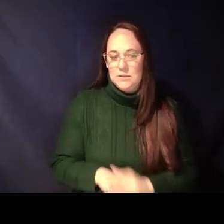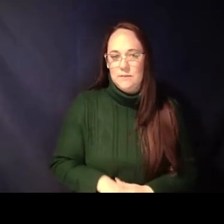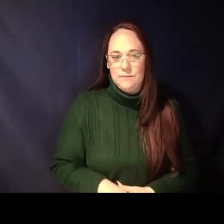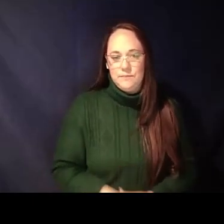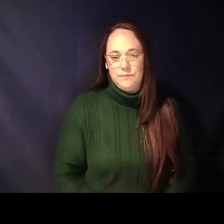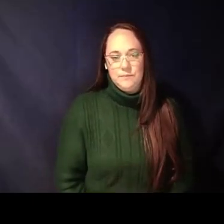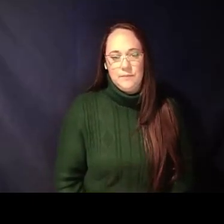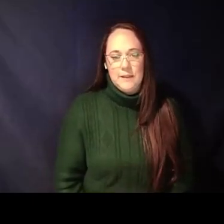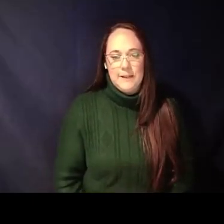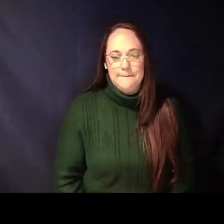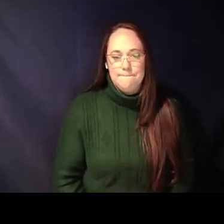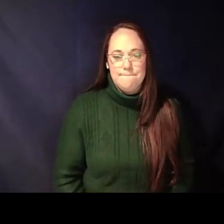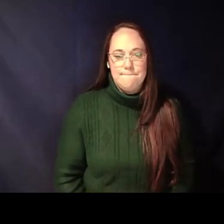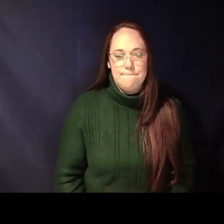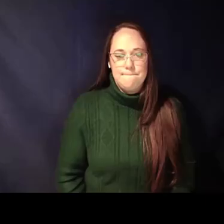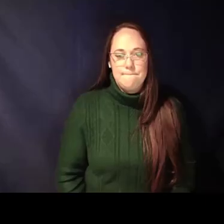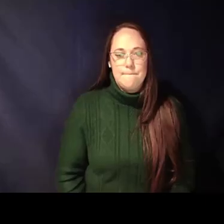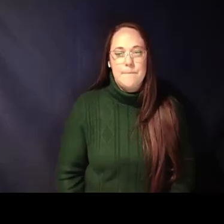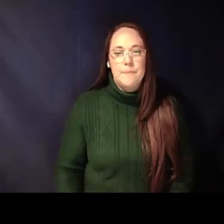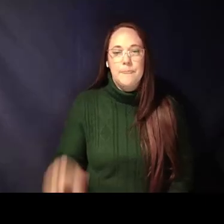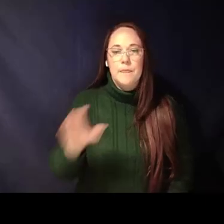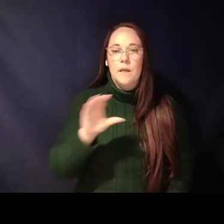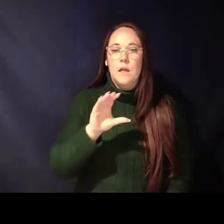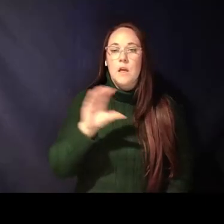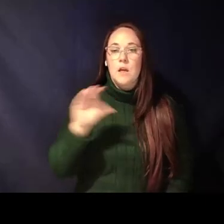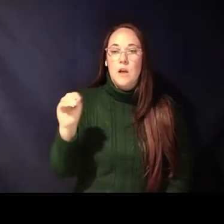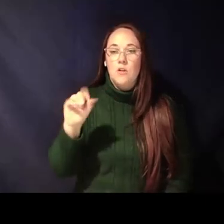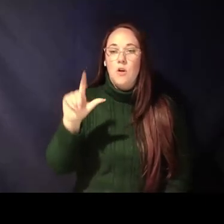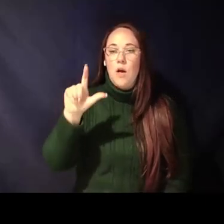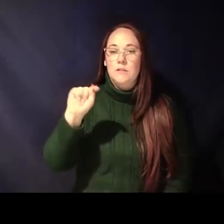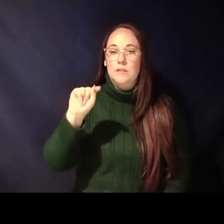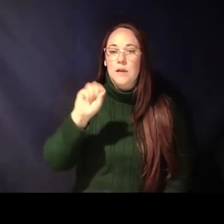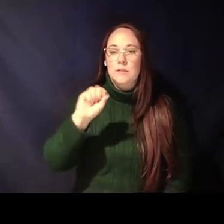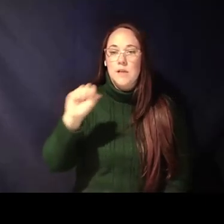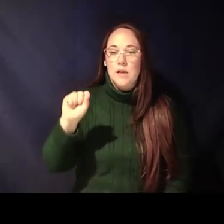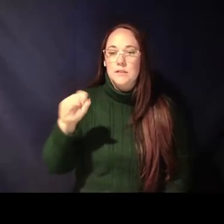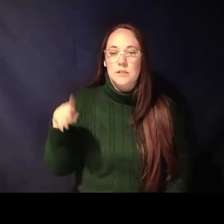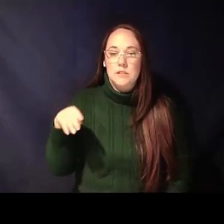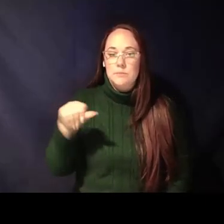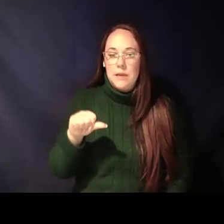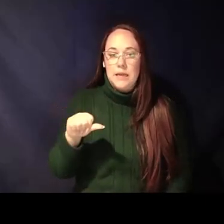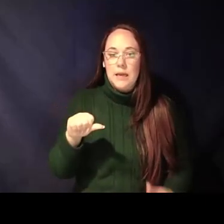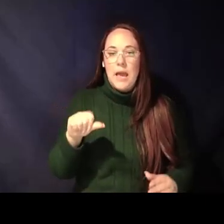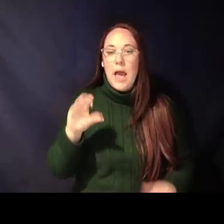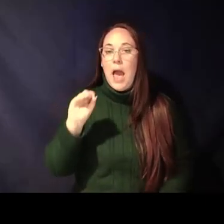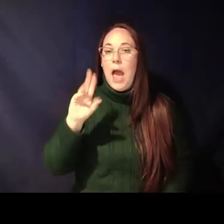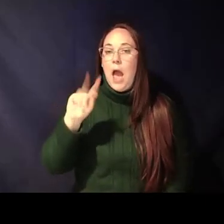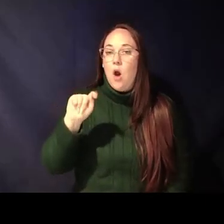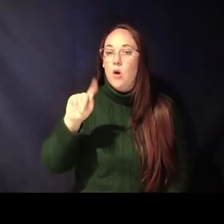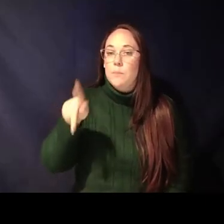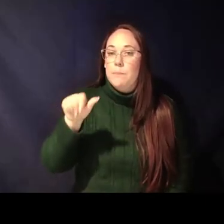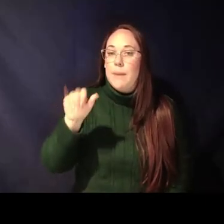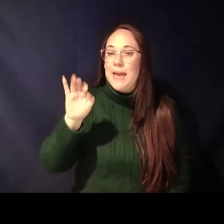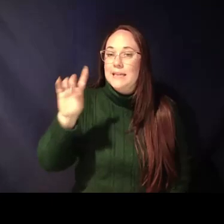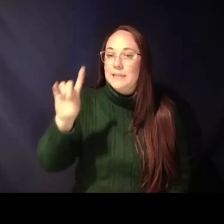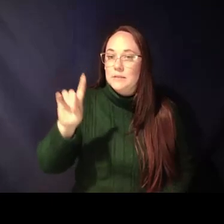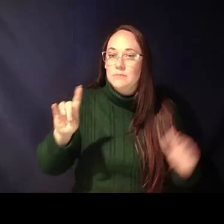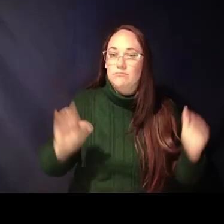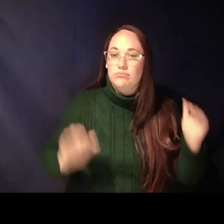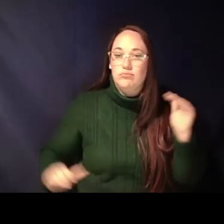of time. Colorado's LTSS spending has outpaced most of these